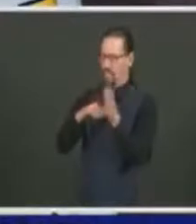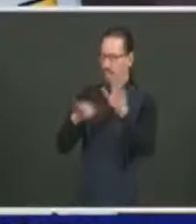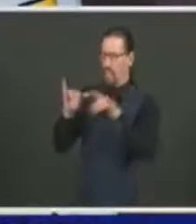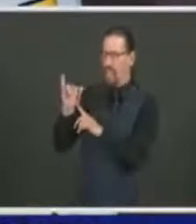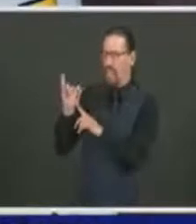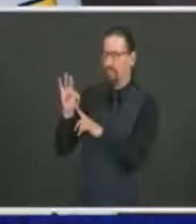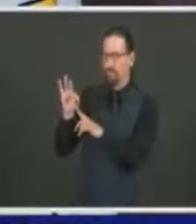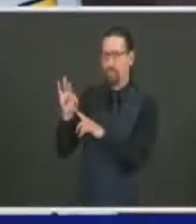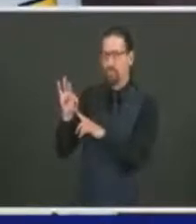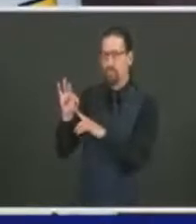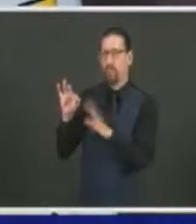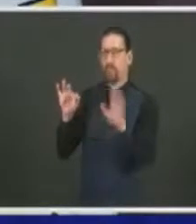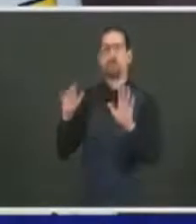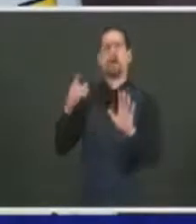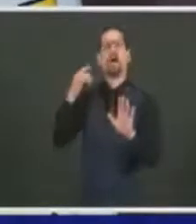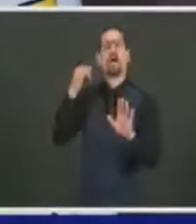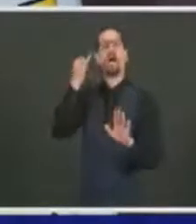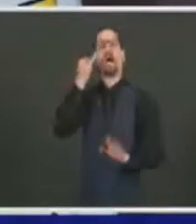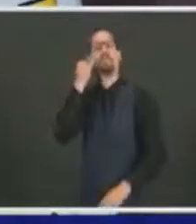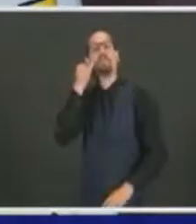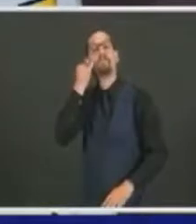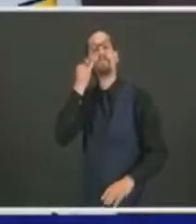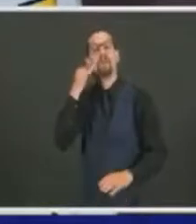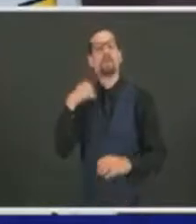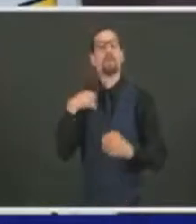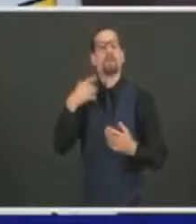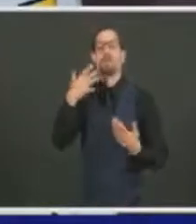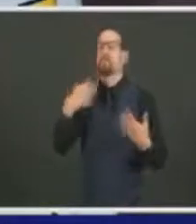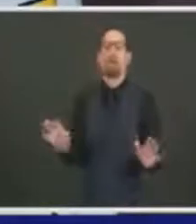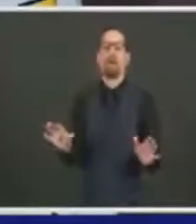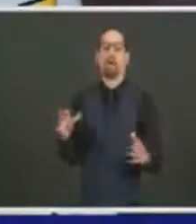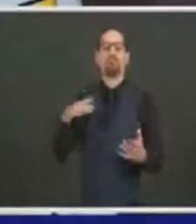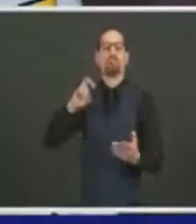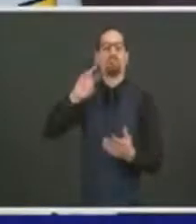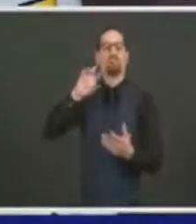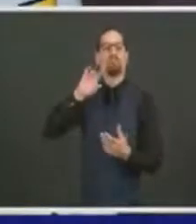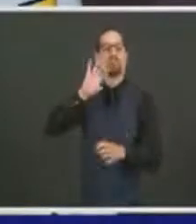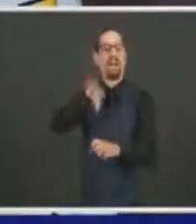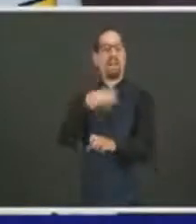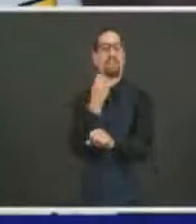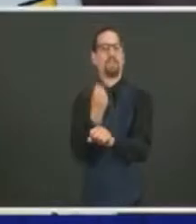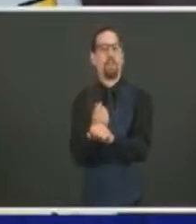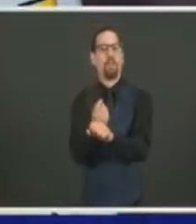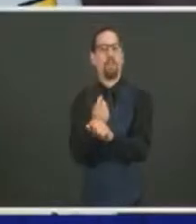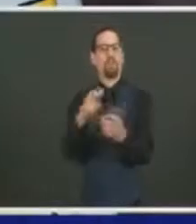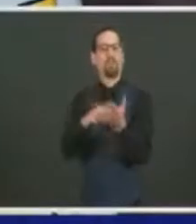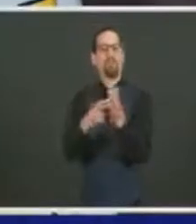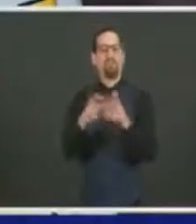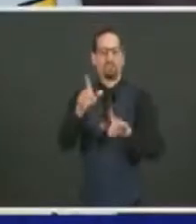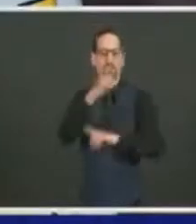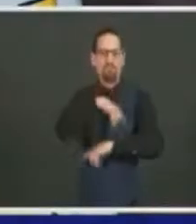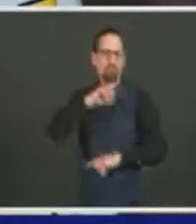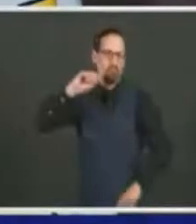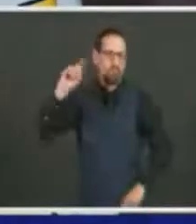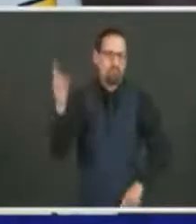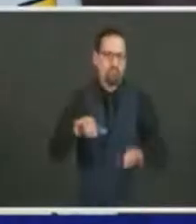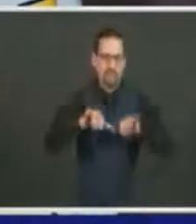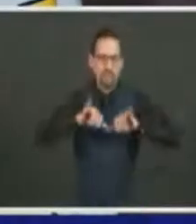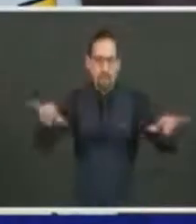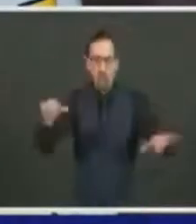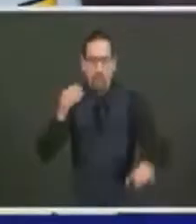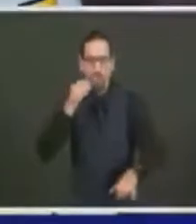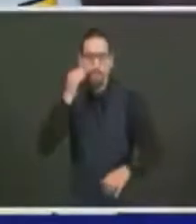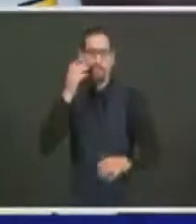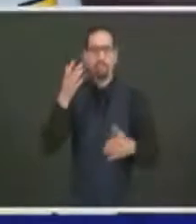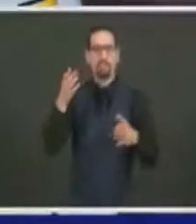again want to do the lockdown of our economy. There's too many people's livelihoods at risk. You know, it's not